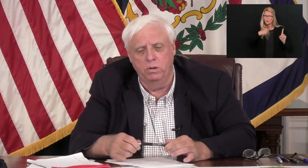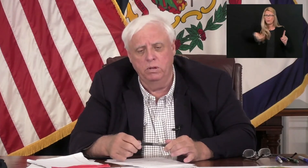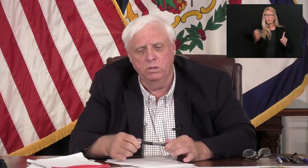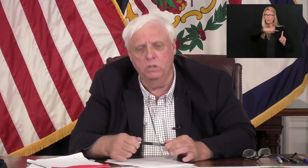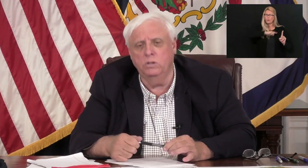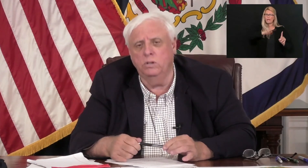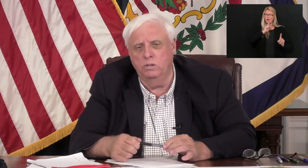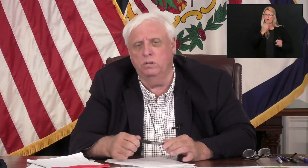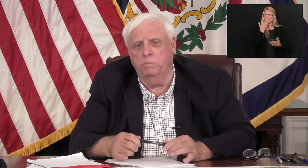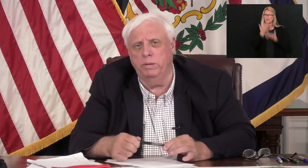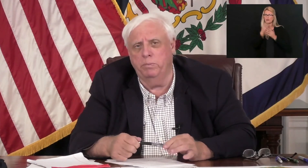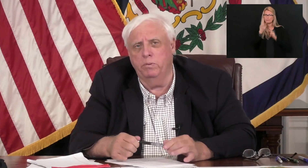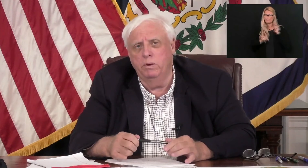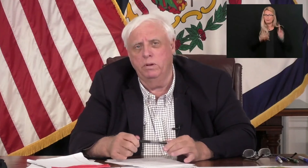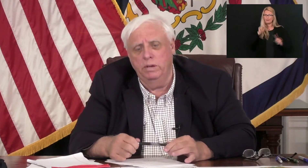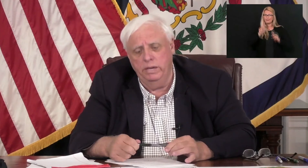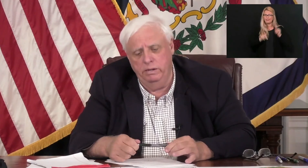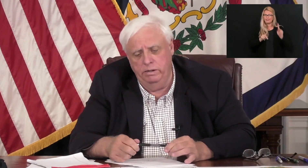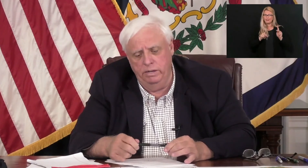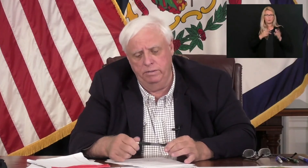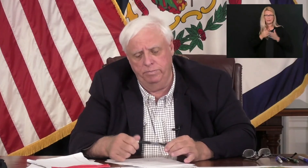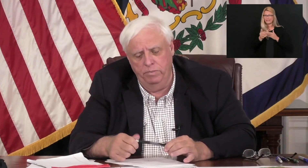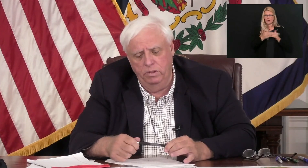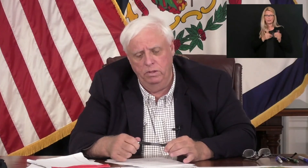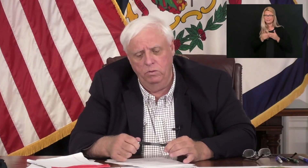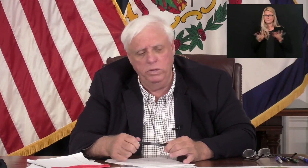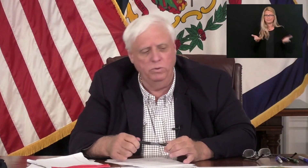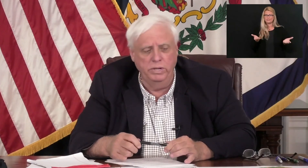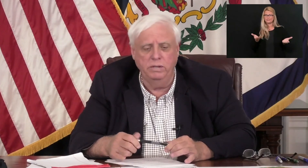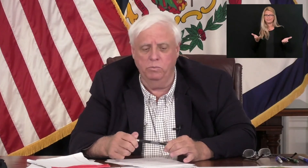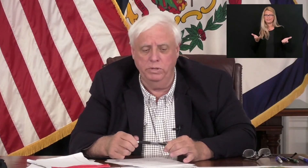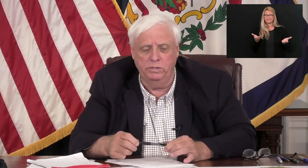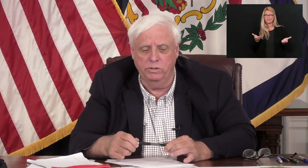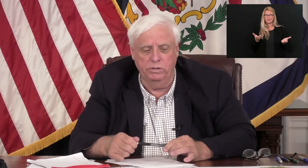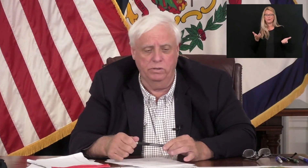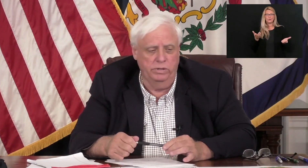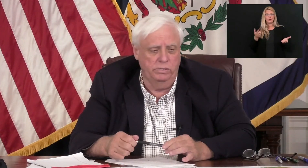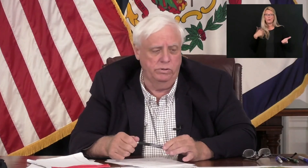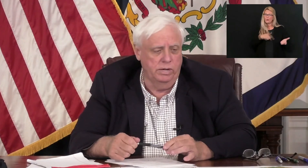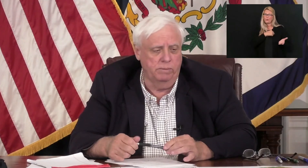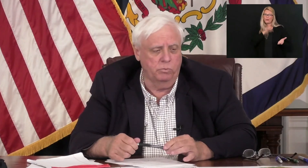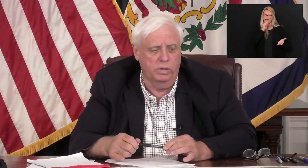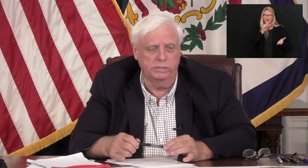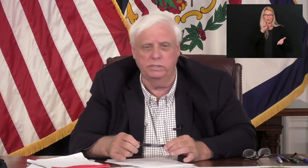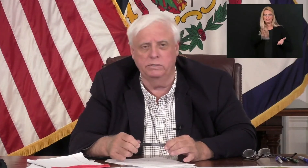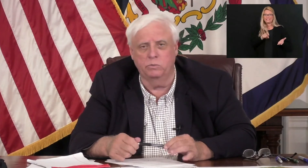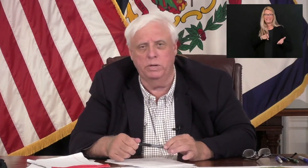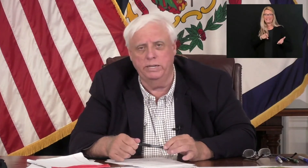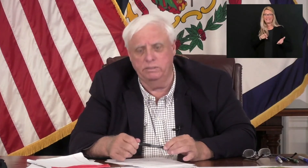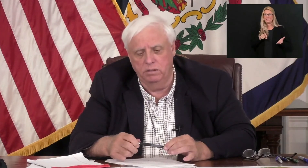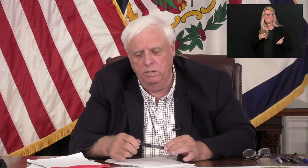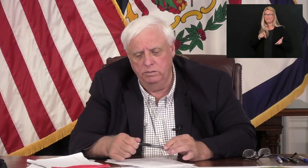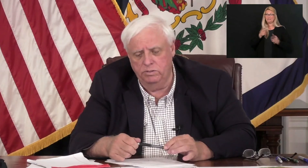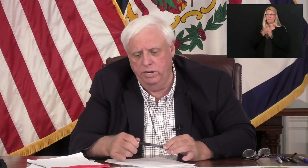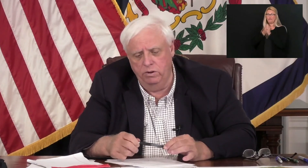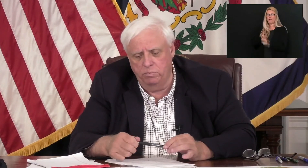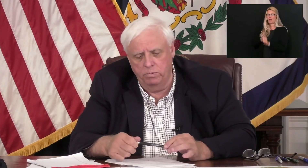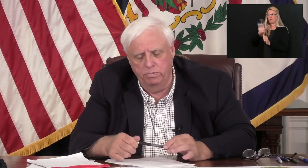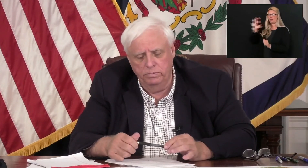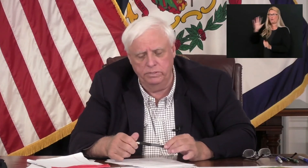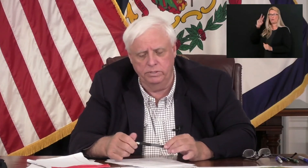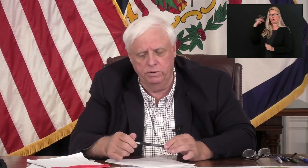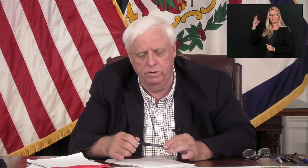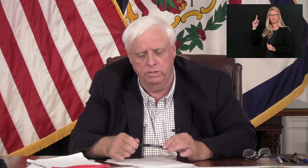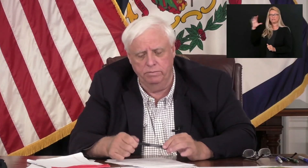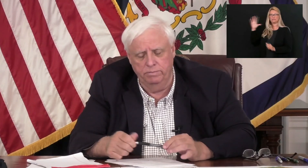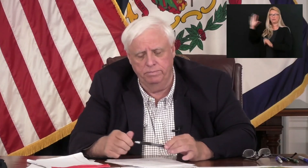people, good people. And we surely don't need to adopt Washington's ways. It's terrible.